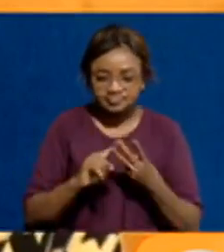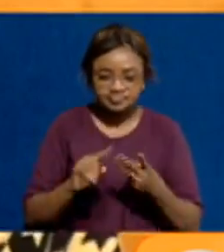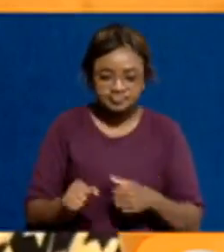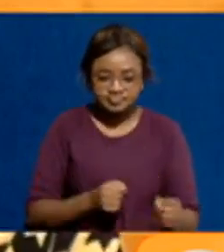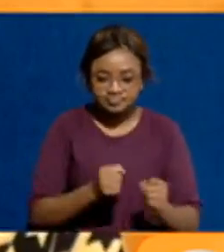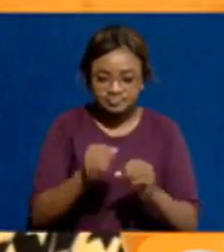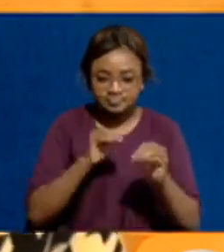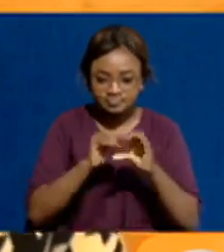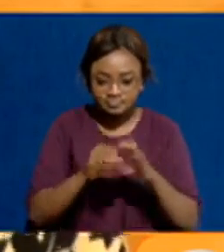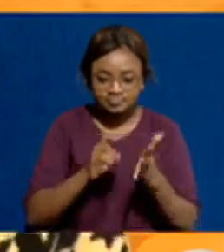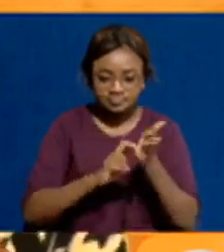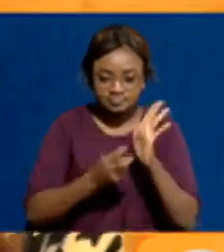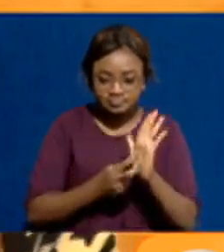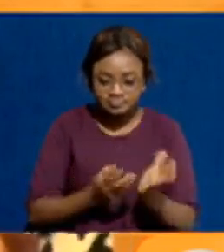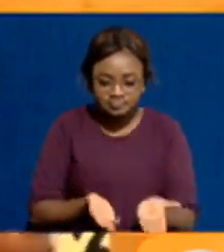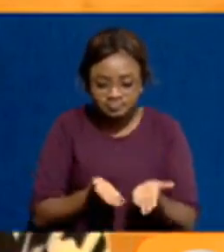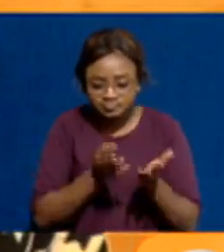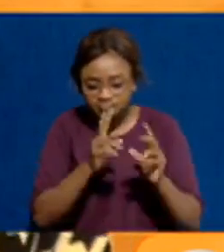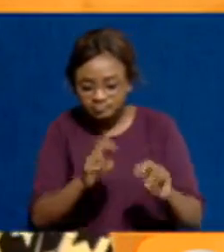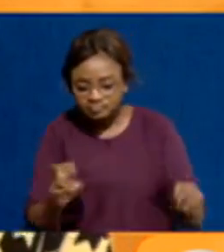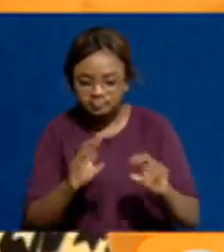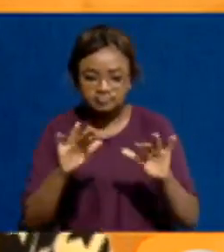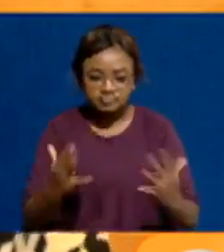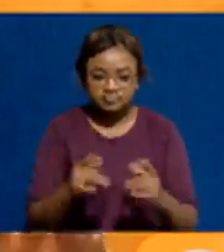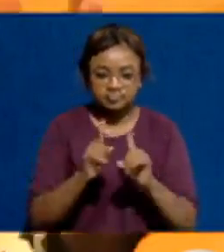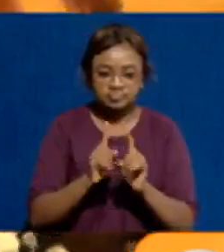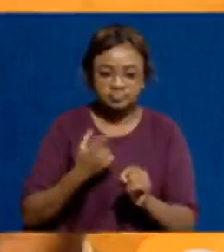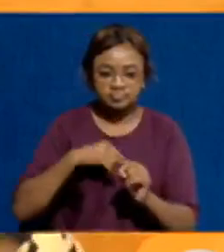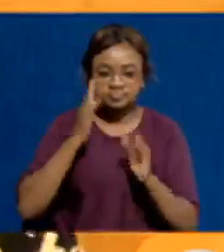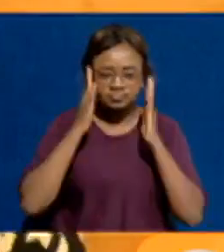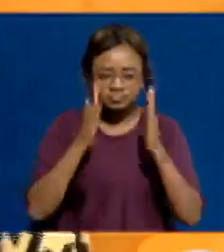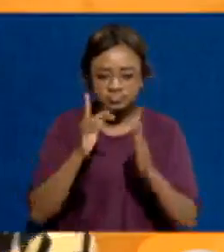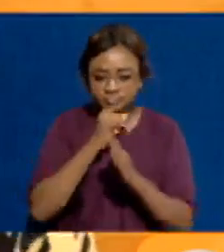investment, project appraisal. We'll focus a lot, and we've had this discussion